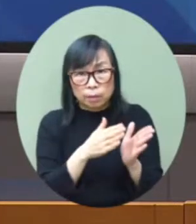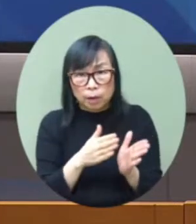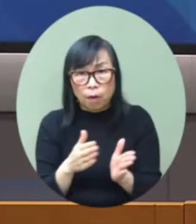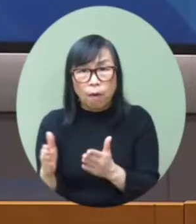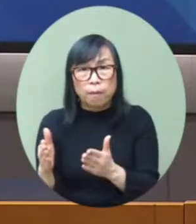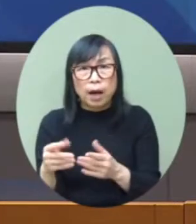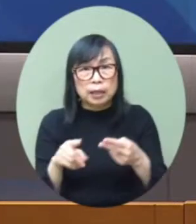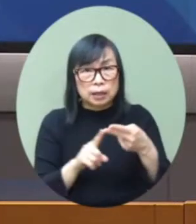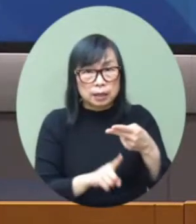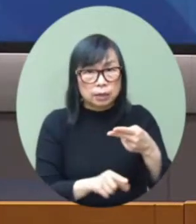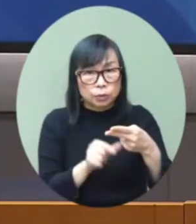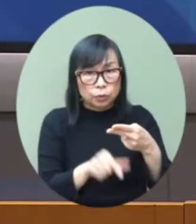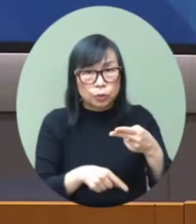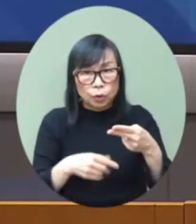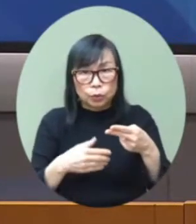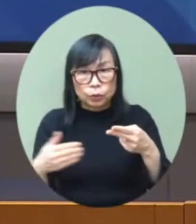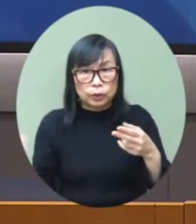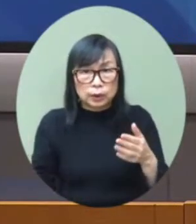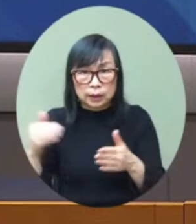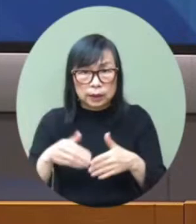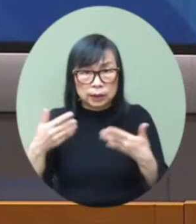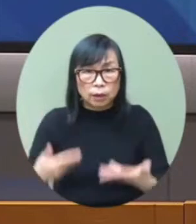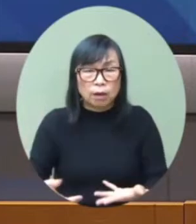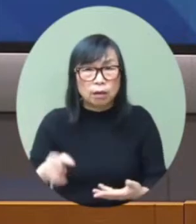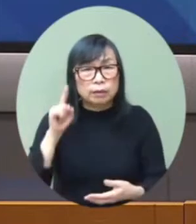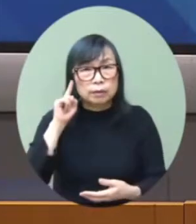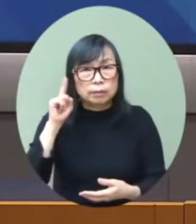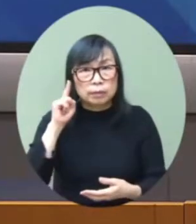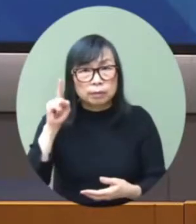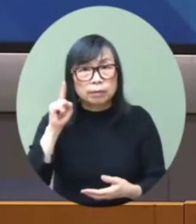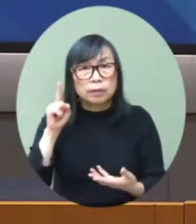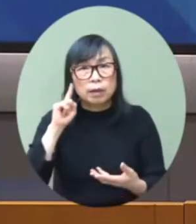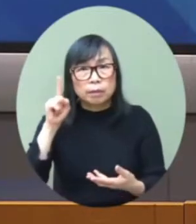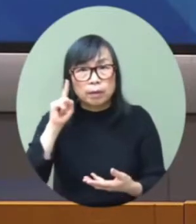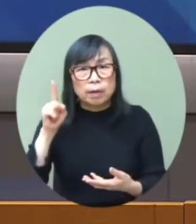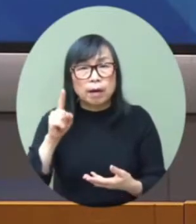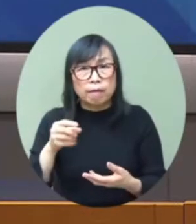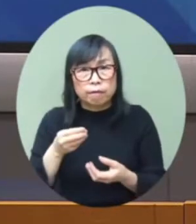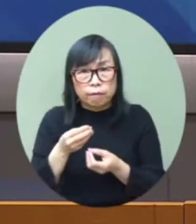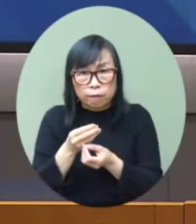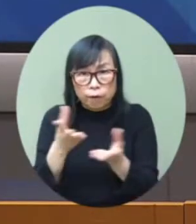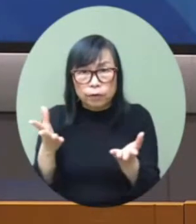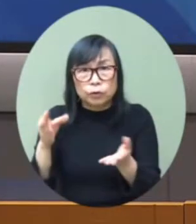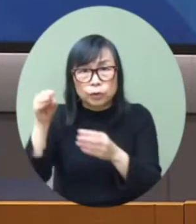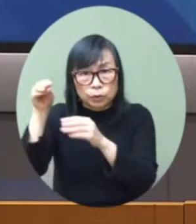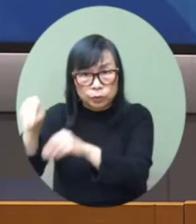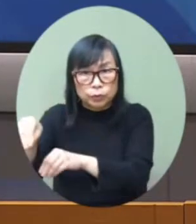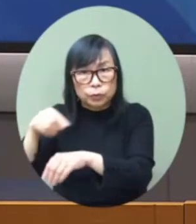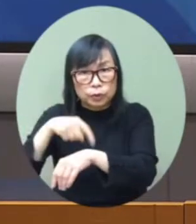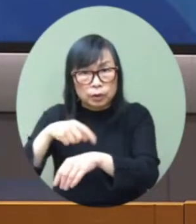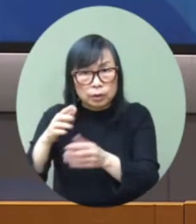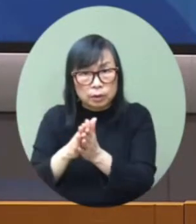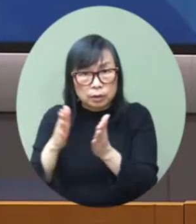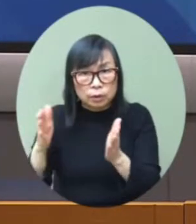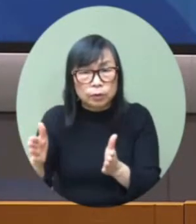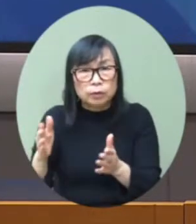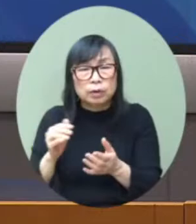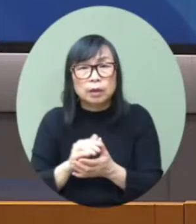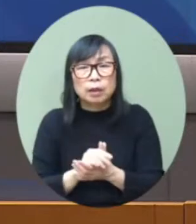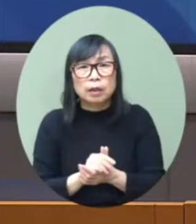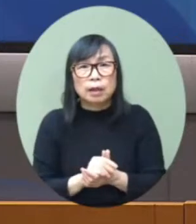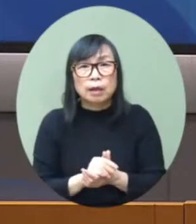close to midnight. Because of our adjustments, from February to now, we have